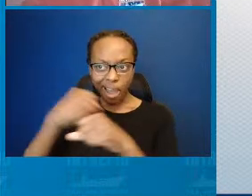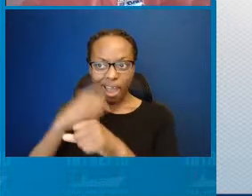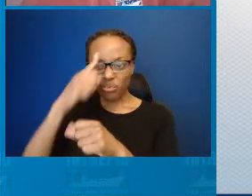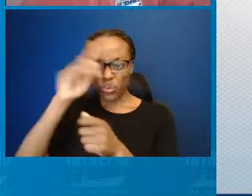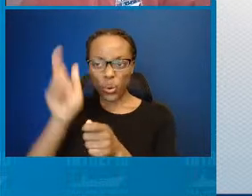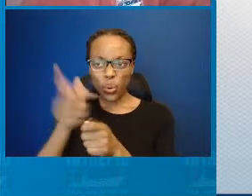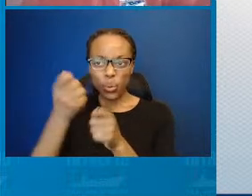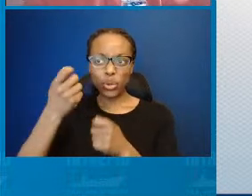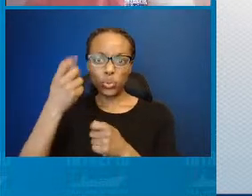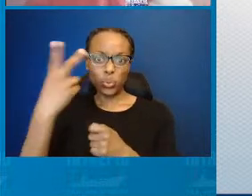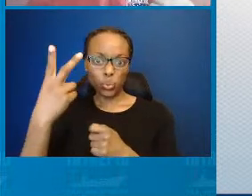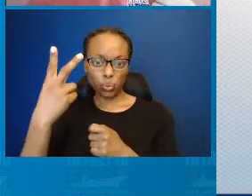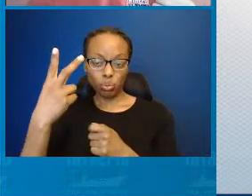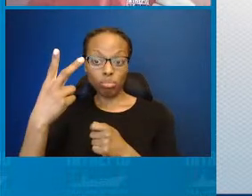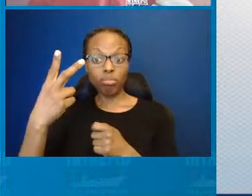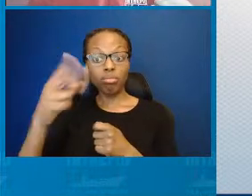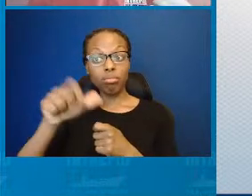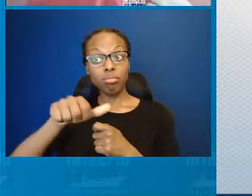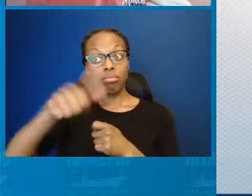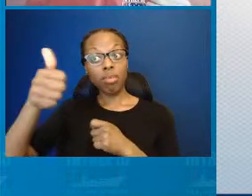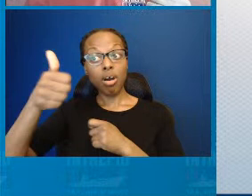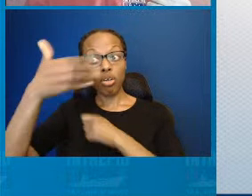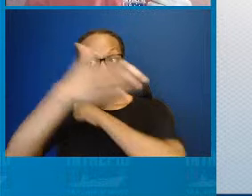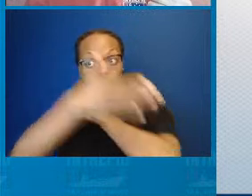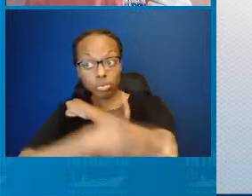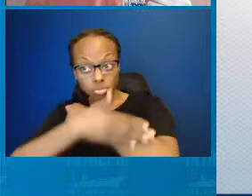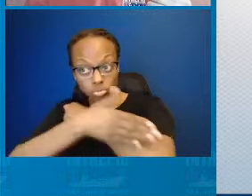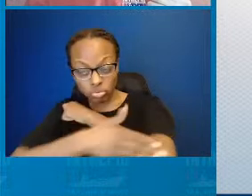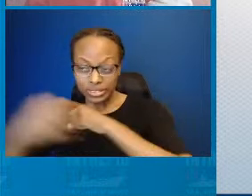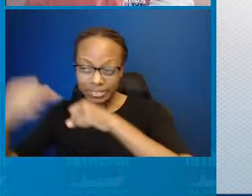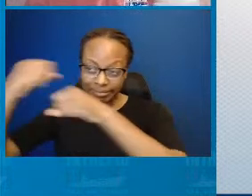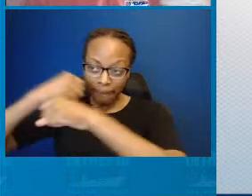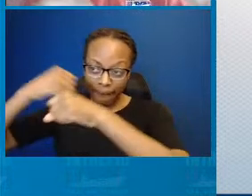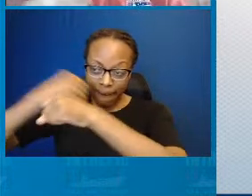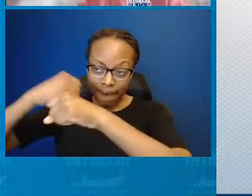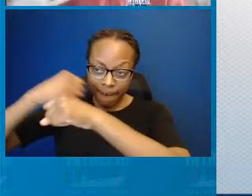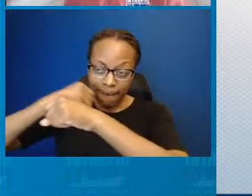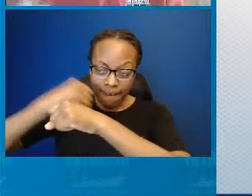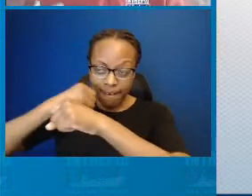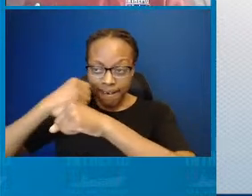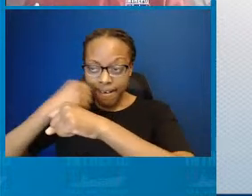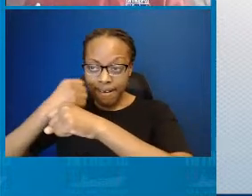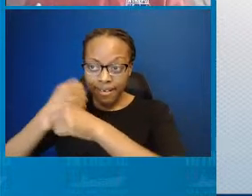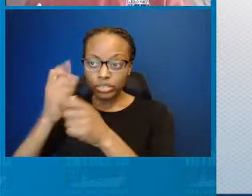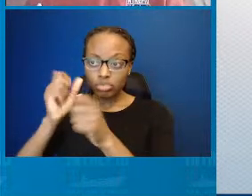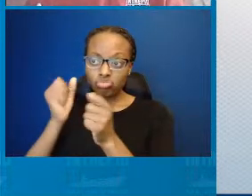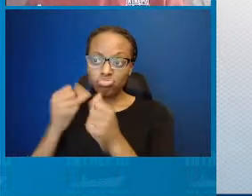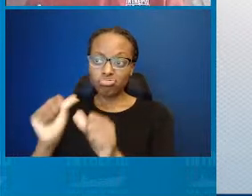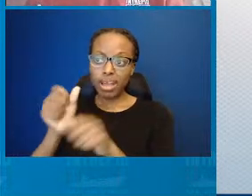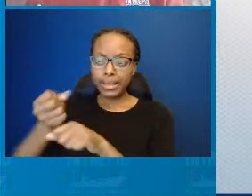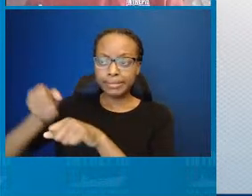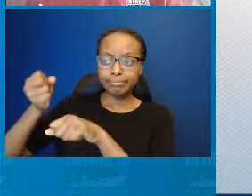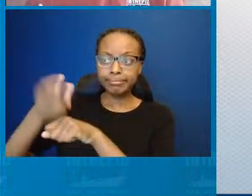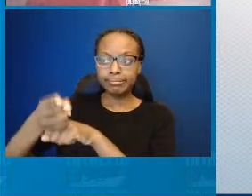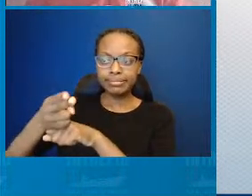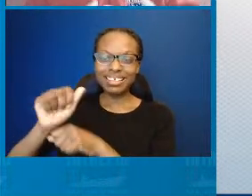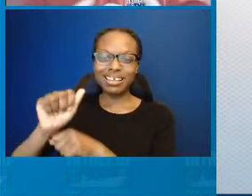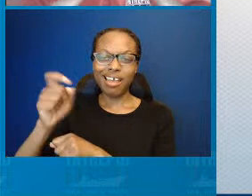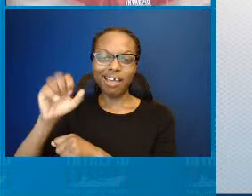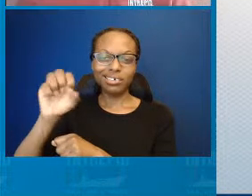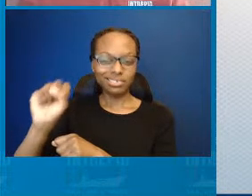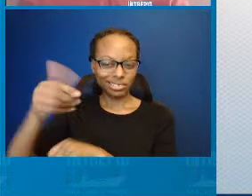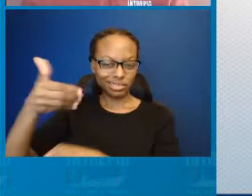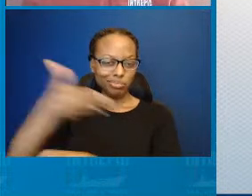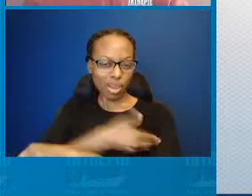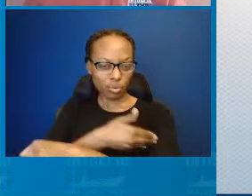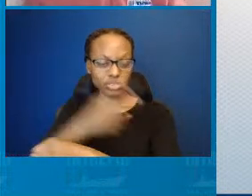victory abroad, right? And trying to defeat the Axis powers and for